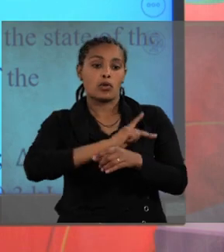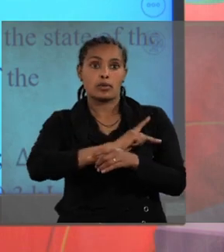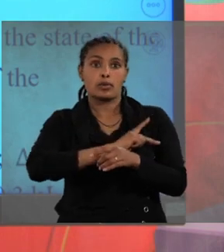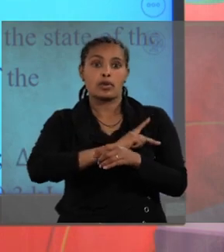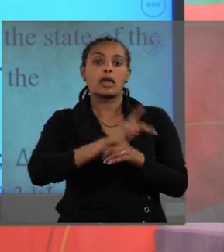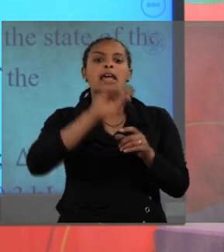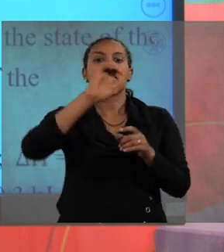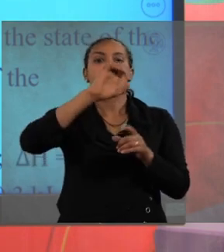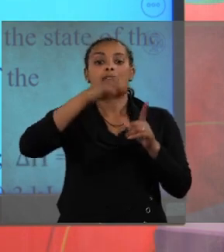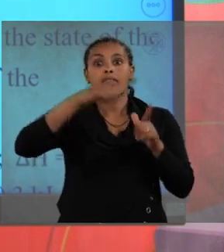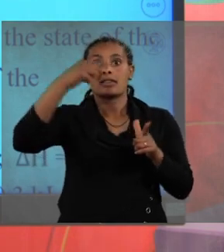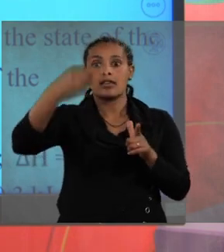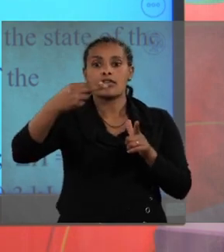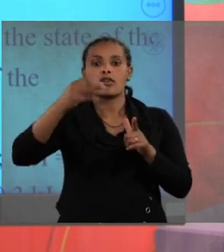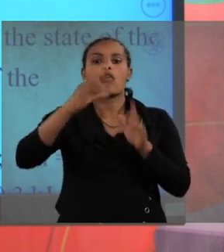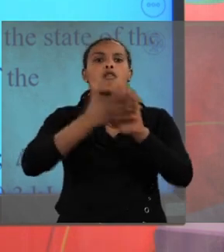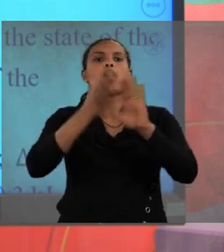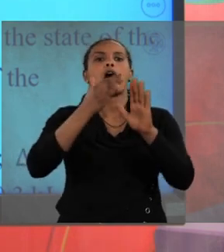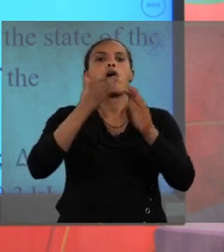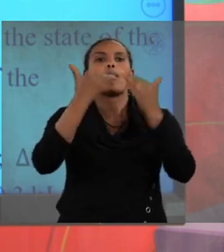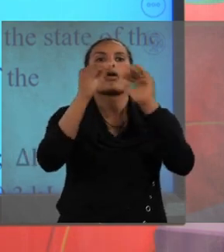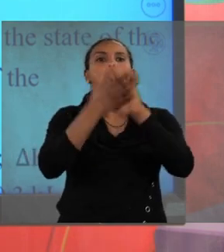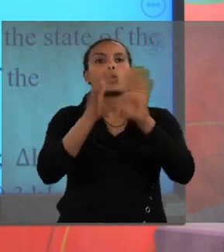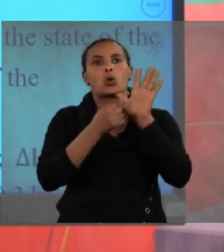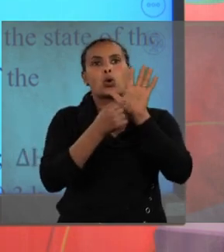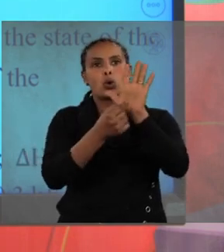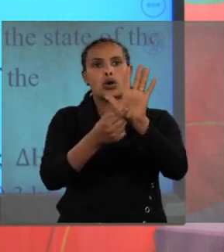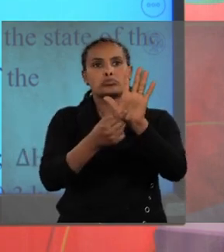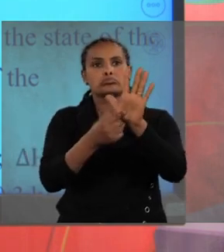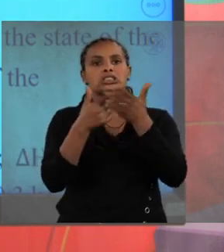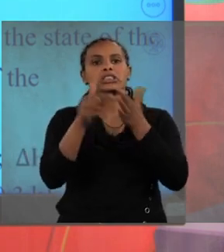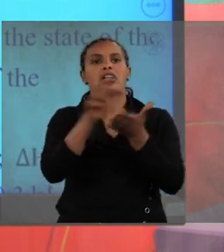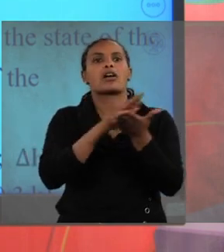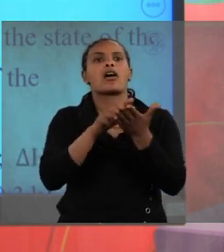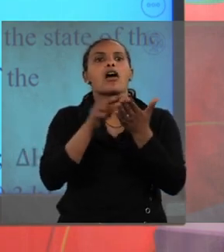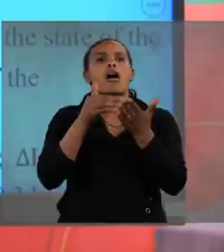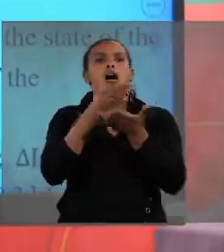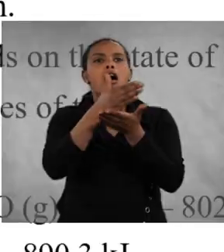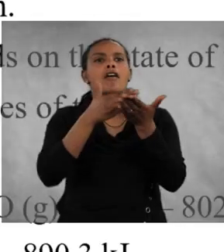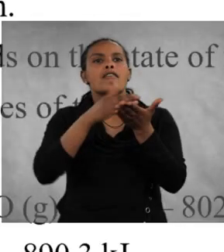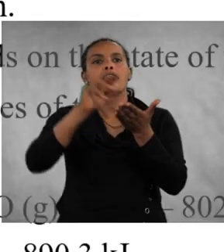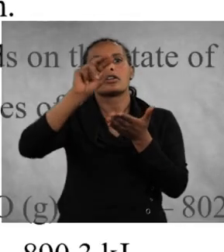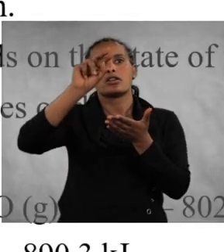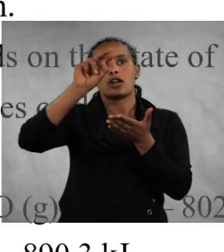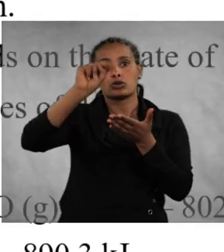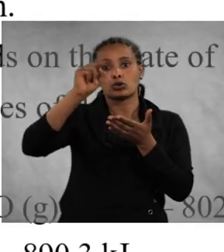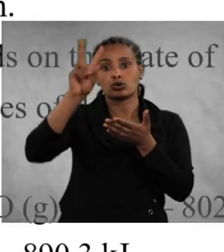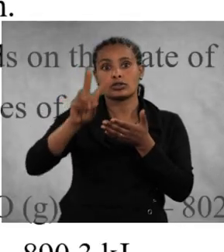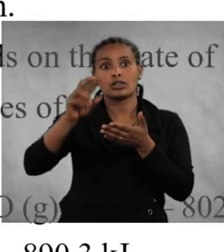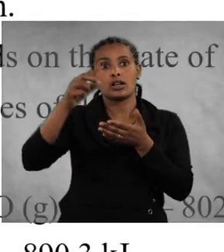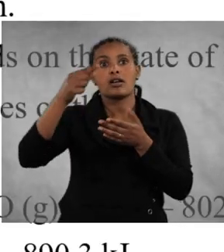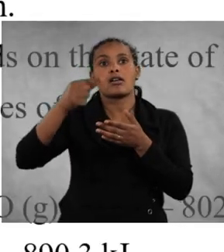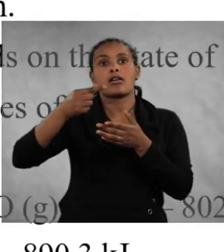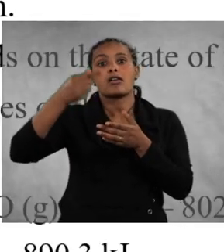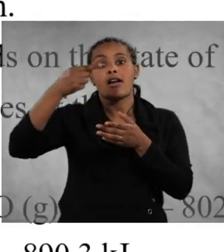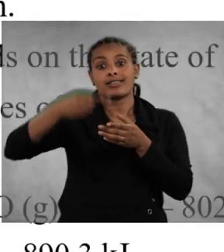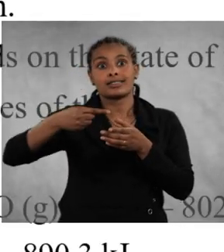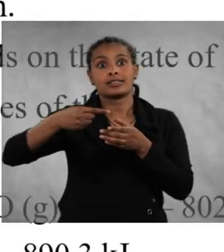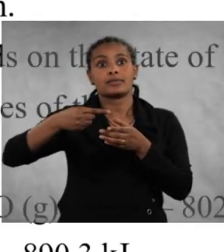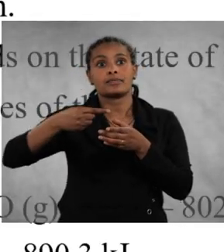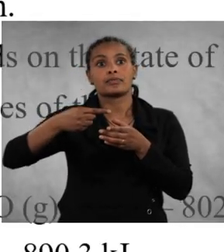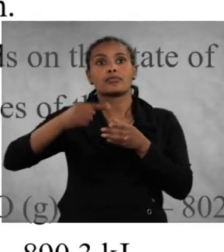Enthalpy depends on amount. Look at this reaction. Half nitrogen gas plus 3/2 H2